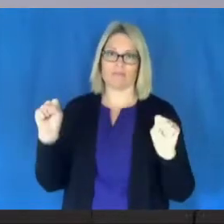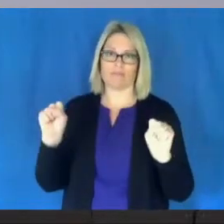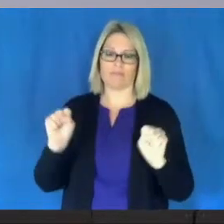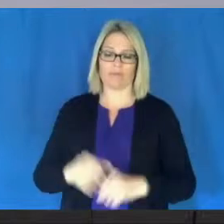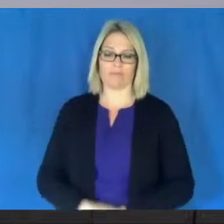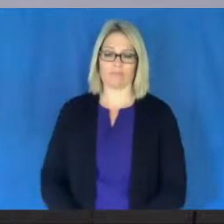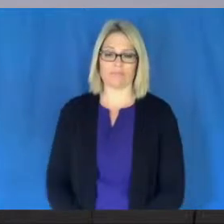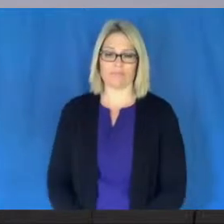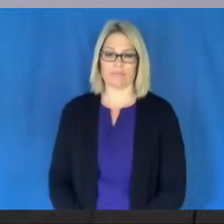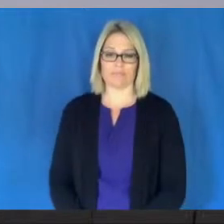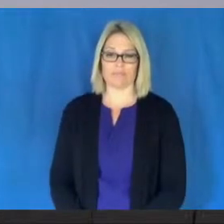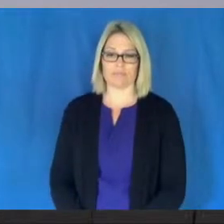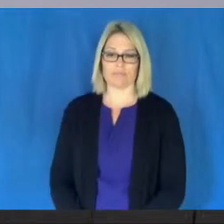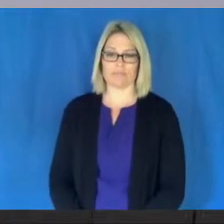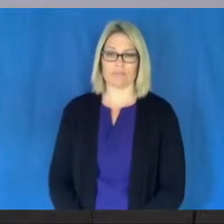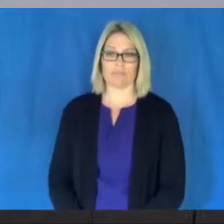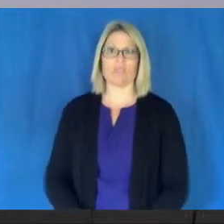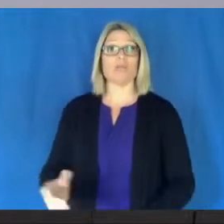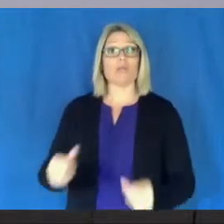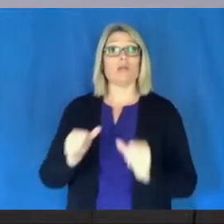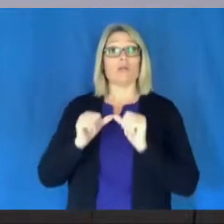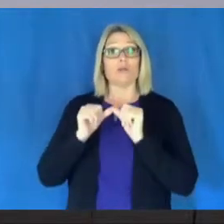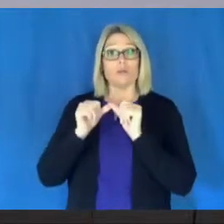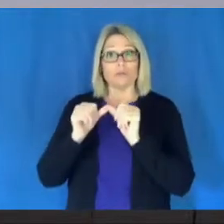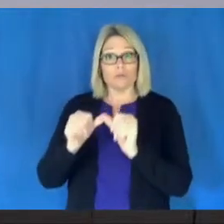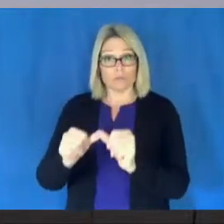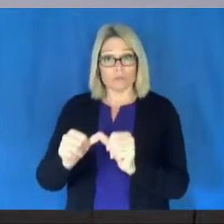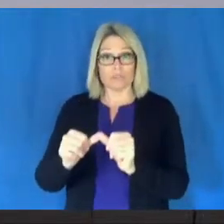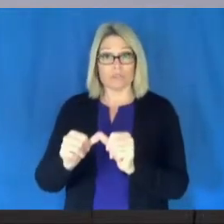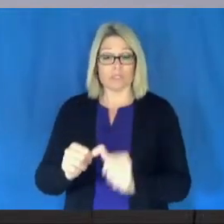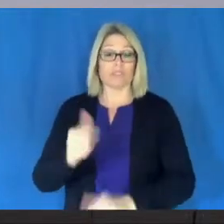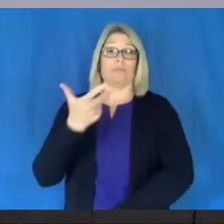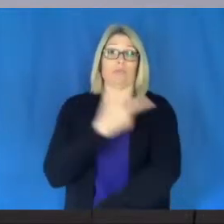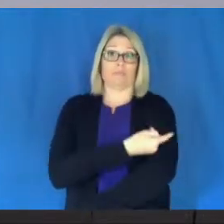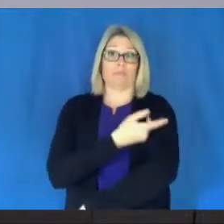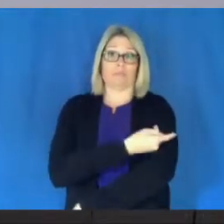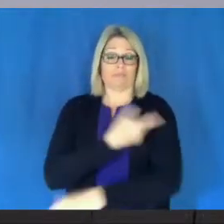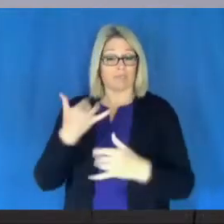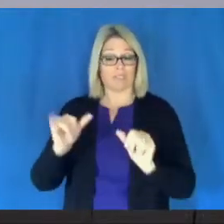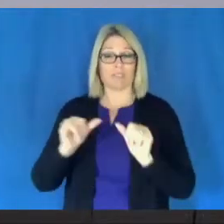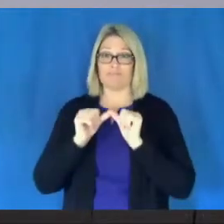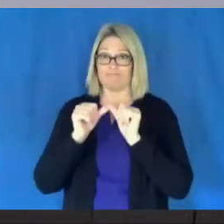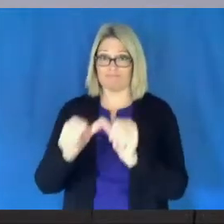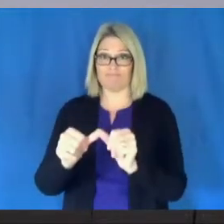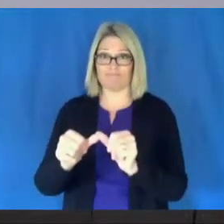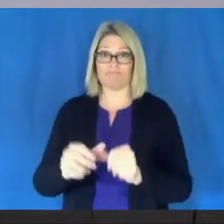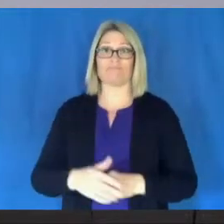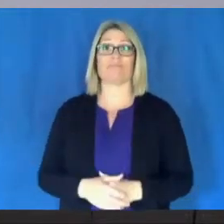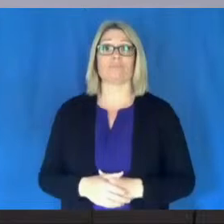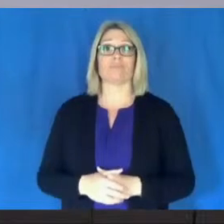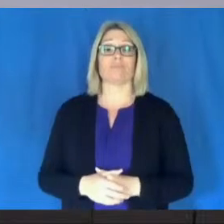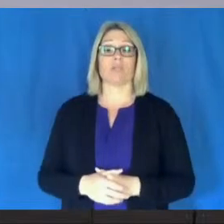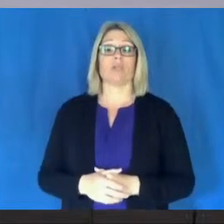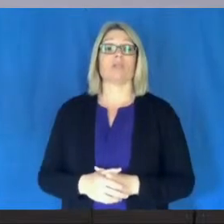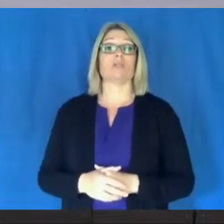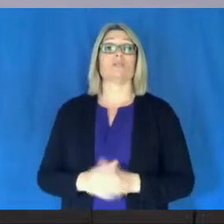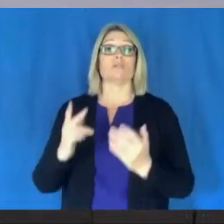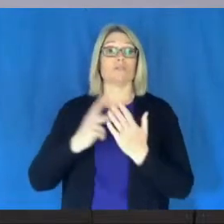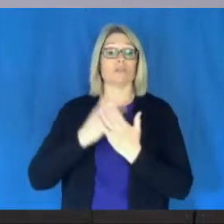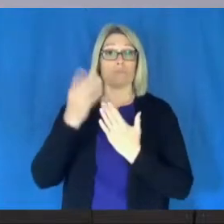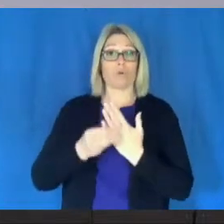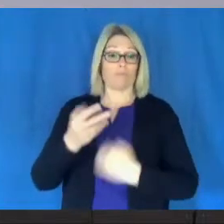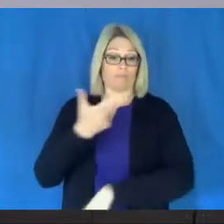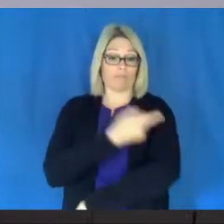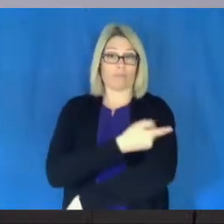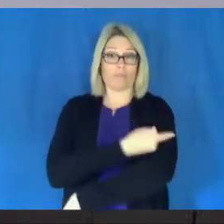We continue our slow, steady march to immunize island residents. The focus of our vaccine program continues to be to